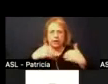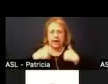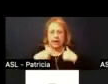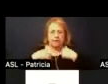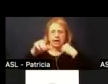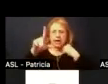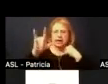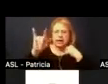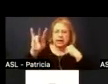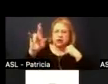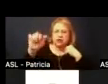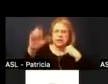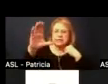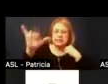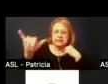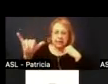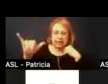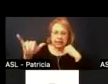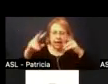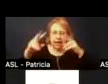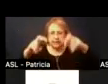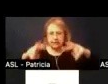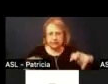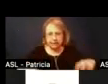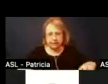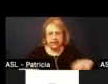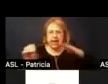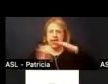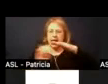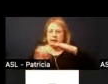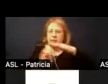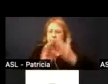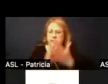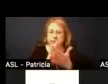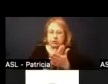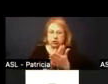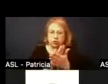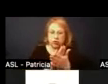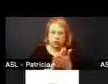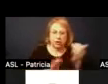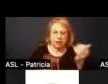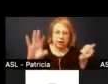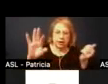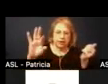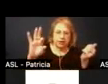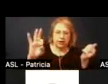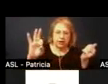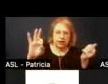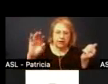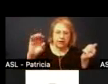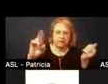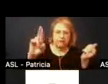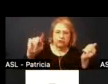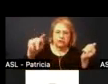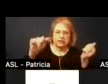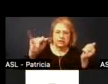assessments and i recall that at the elementary school we do the fountas and pinnell assessment and you can